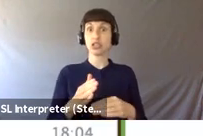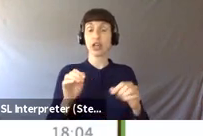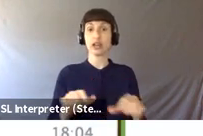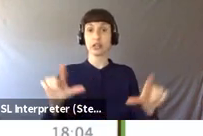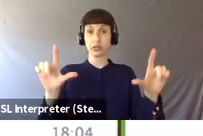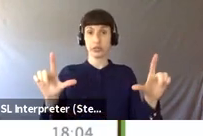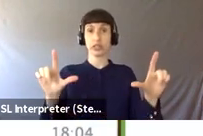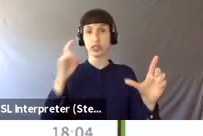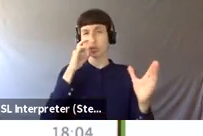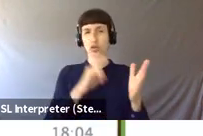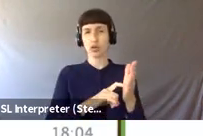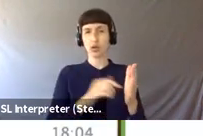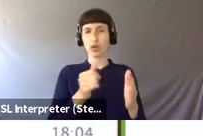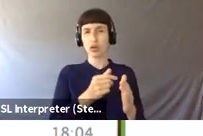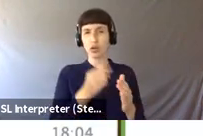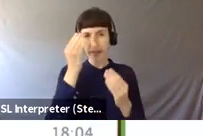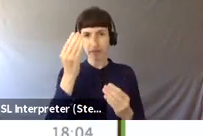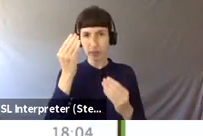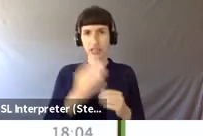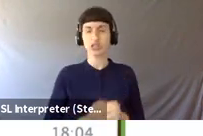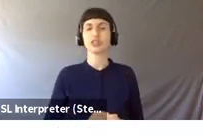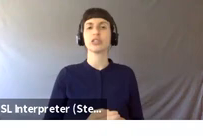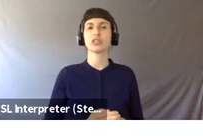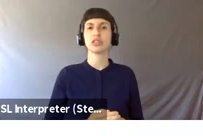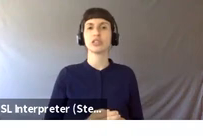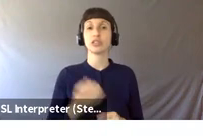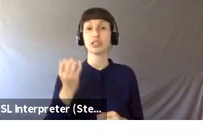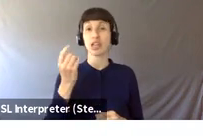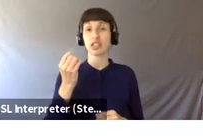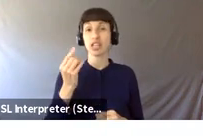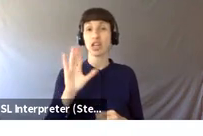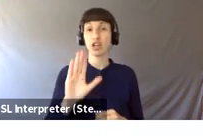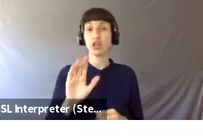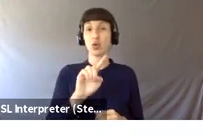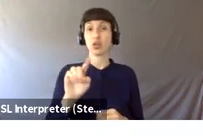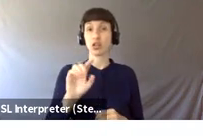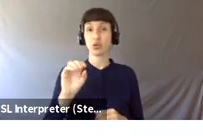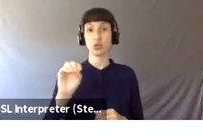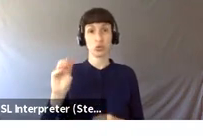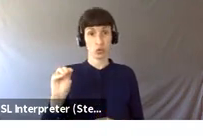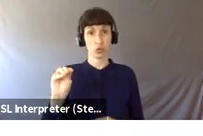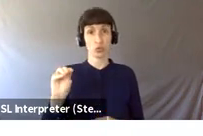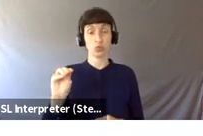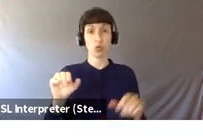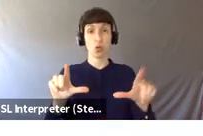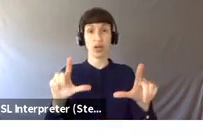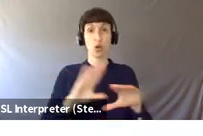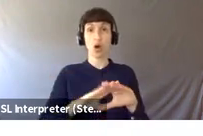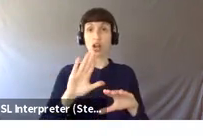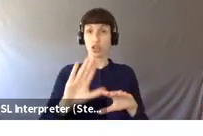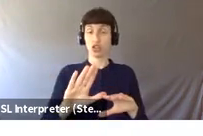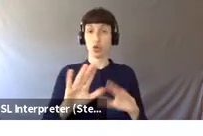details. Please consider that your Zoom window on your device is for you to control. If you do whatever you do, it's up to